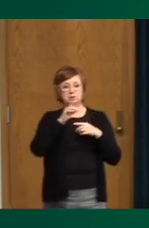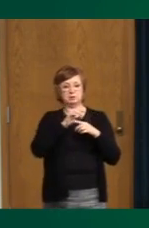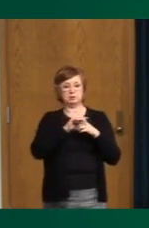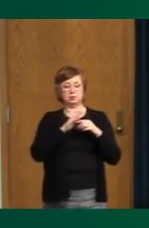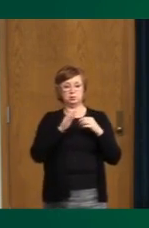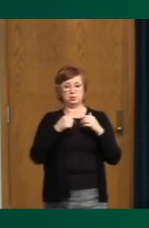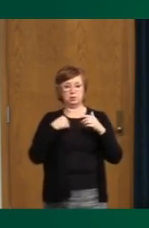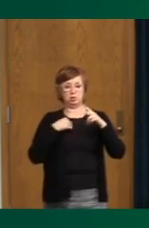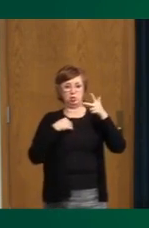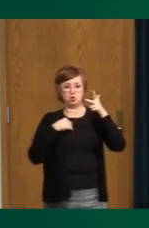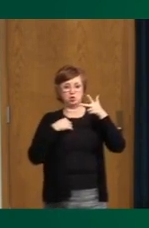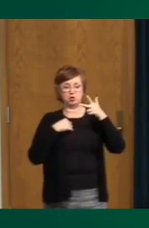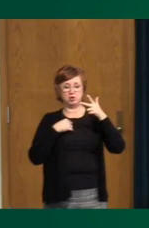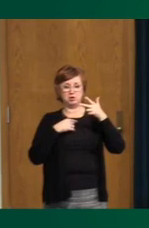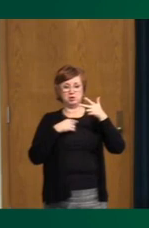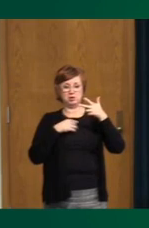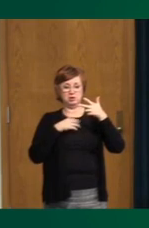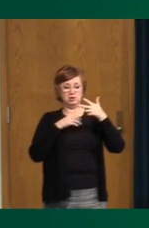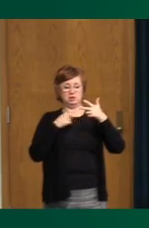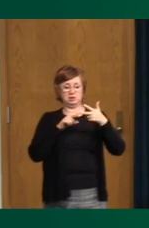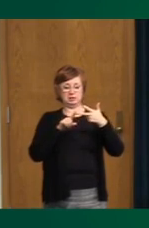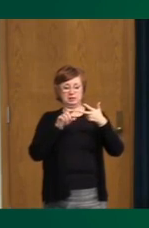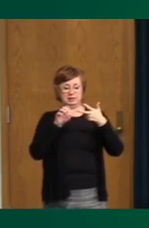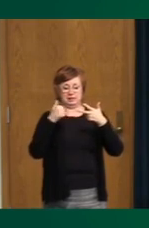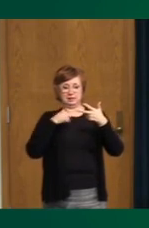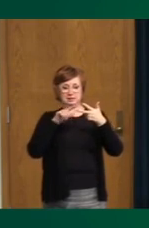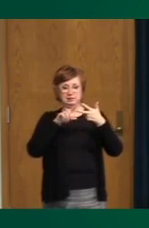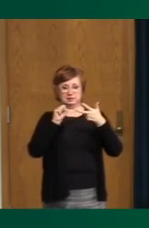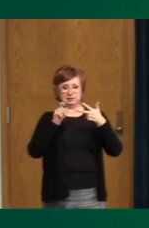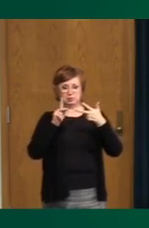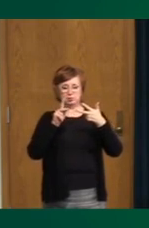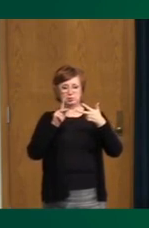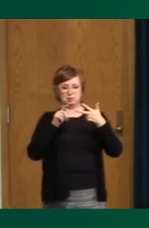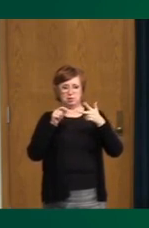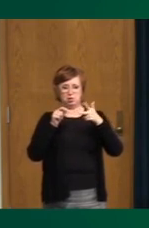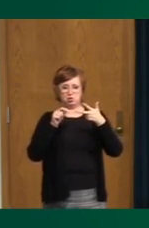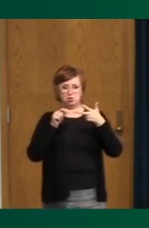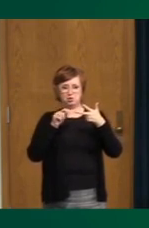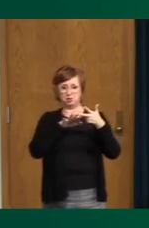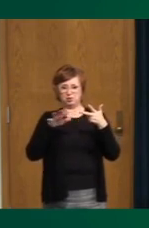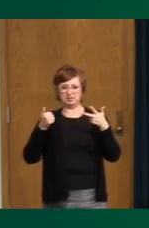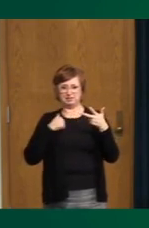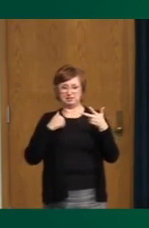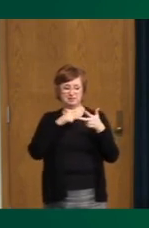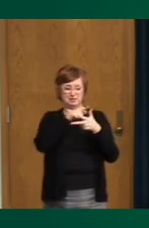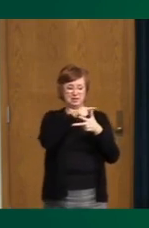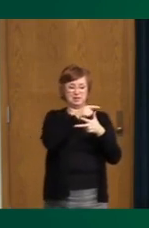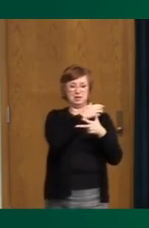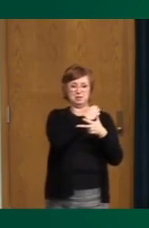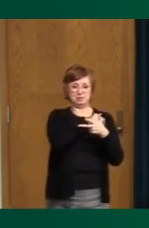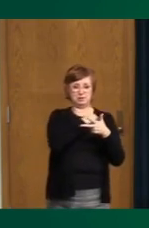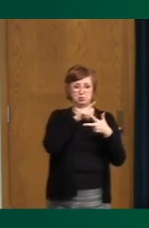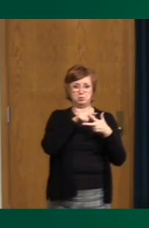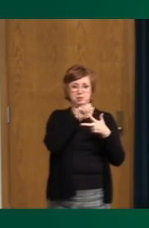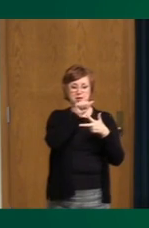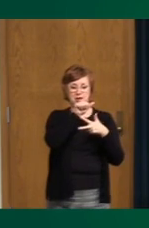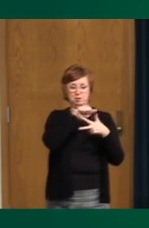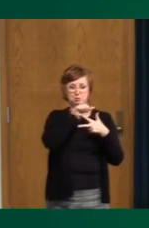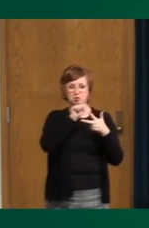fourth highest, but now we're third highest because of the increase in cases over the last week. So we are second only to Alberta and Manitoba, higher than